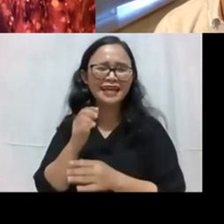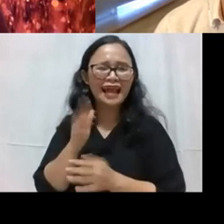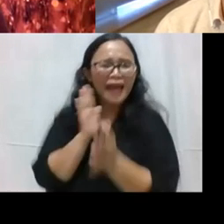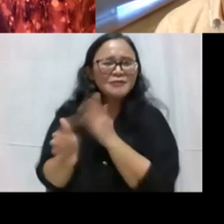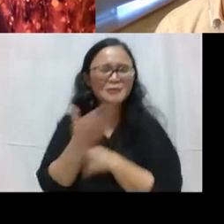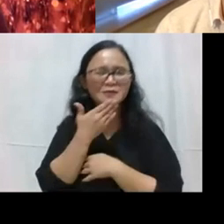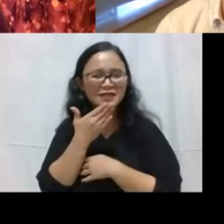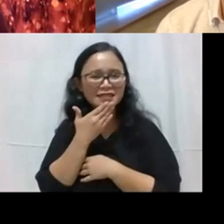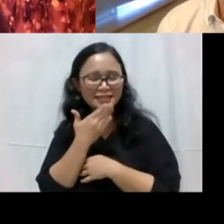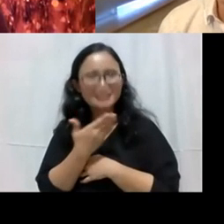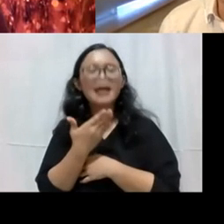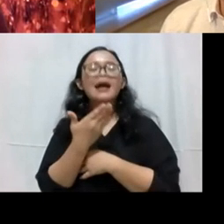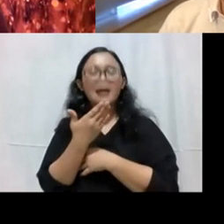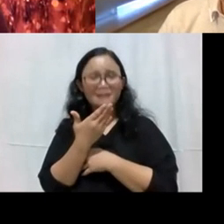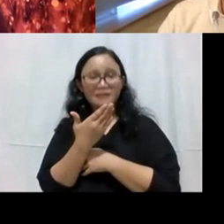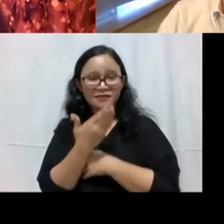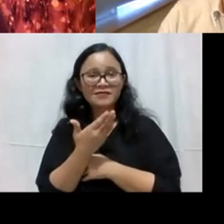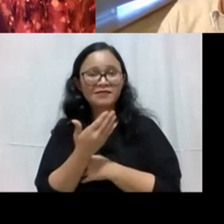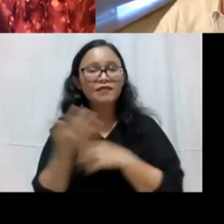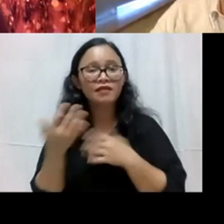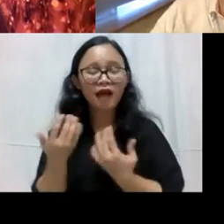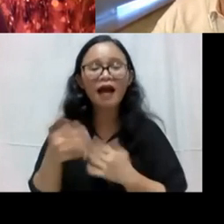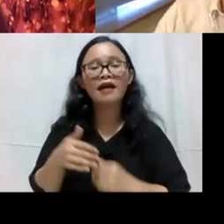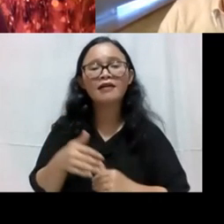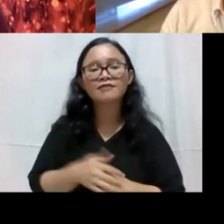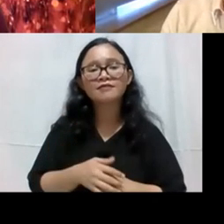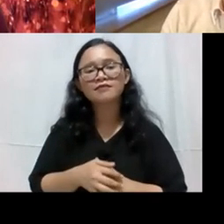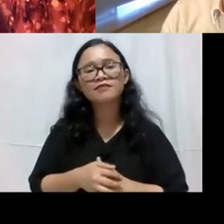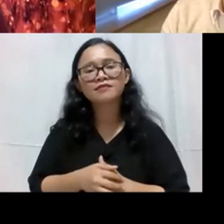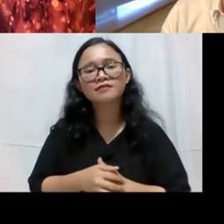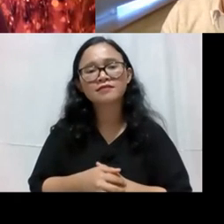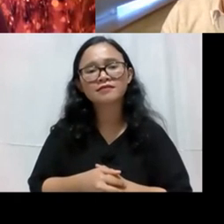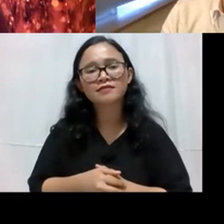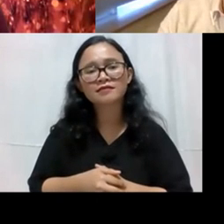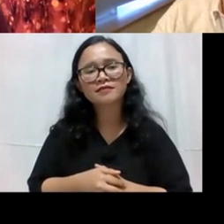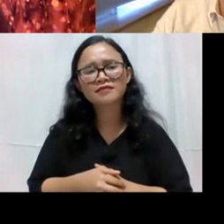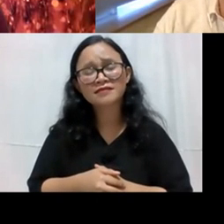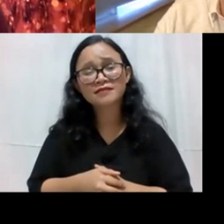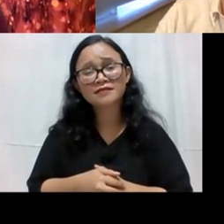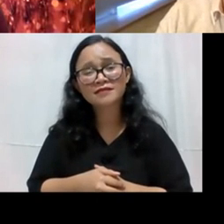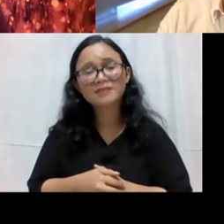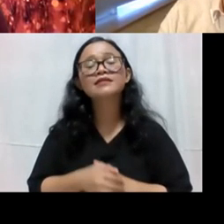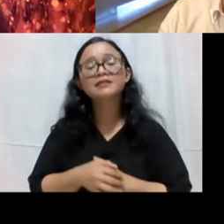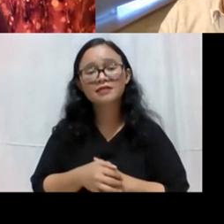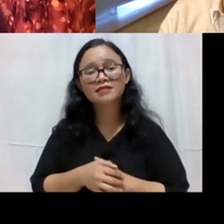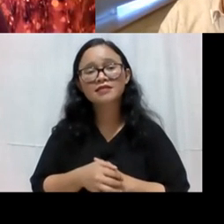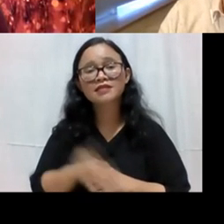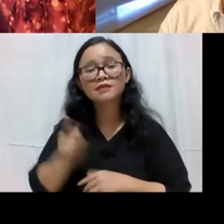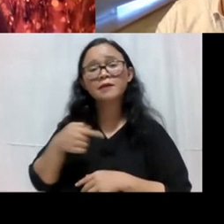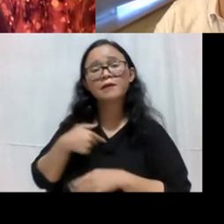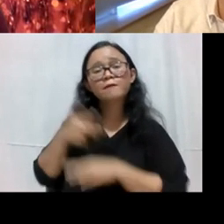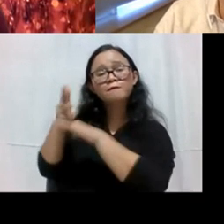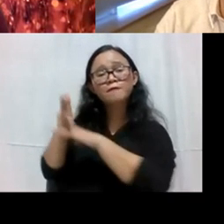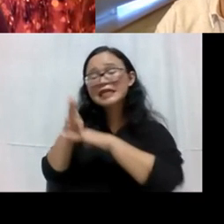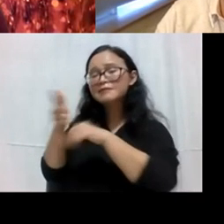our intentions has always evolved with the reality of the kind